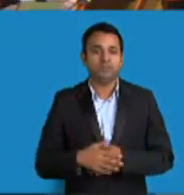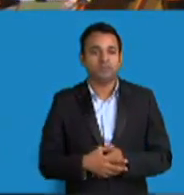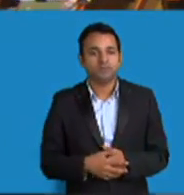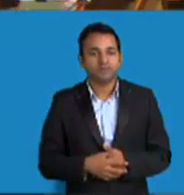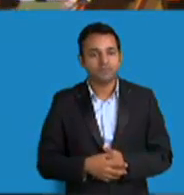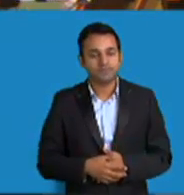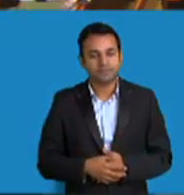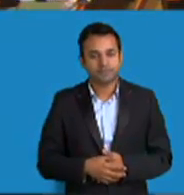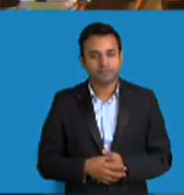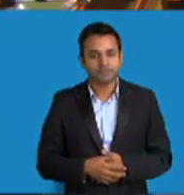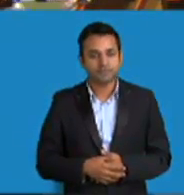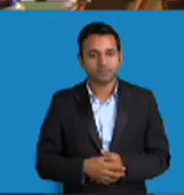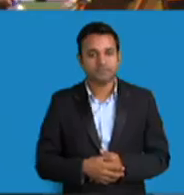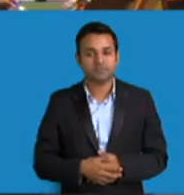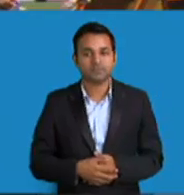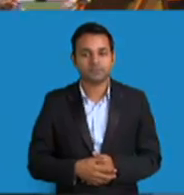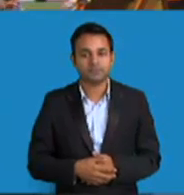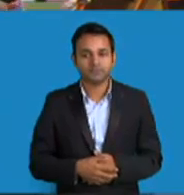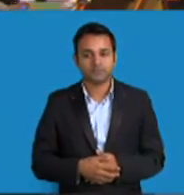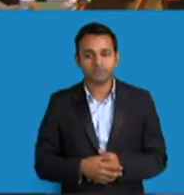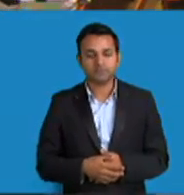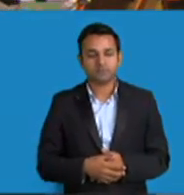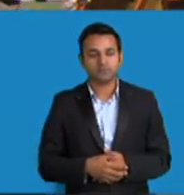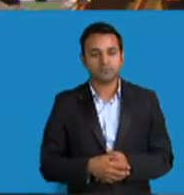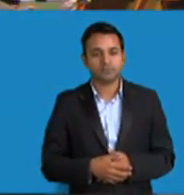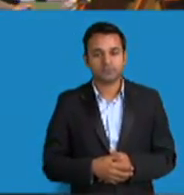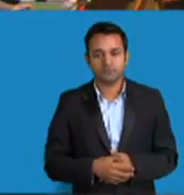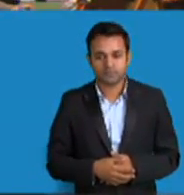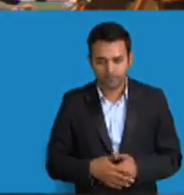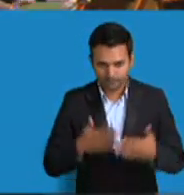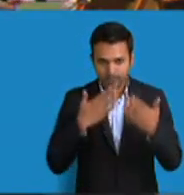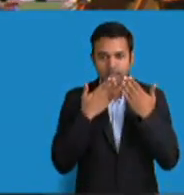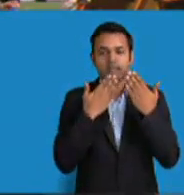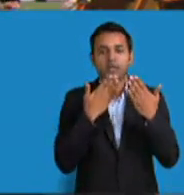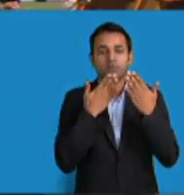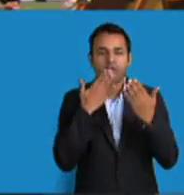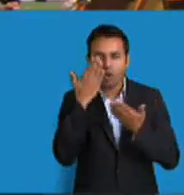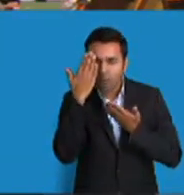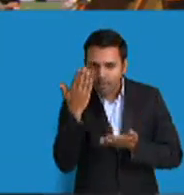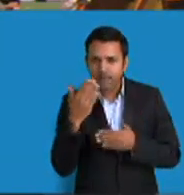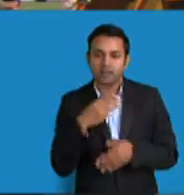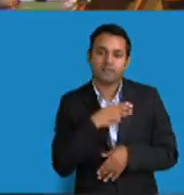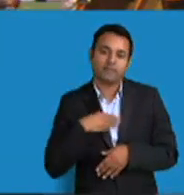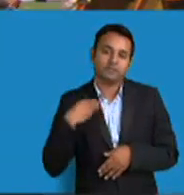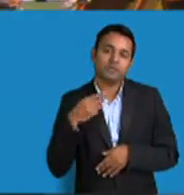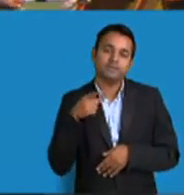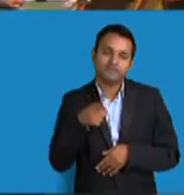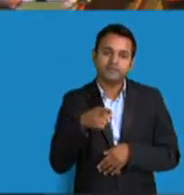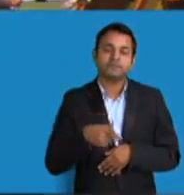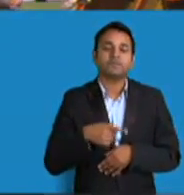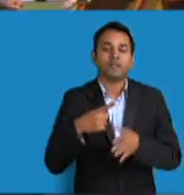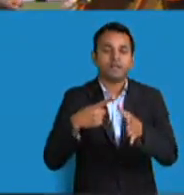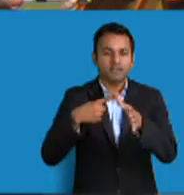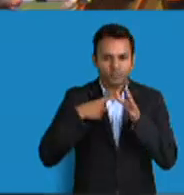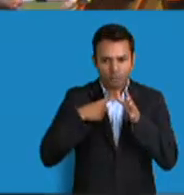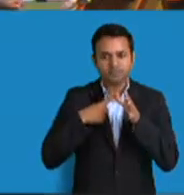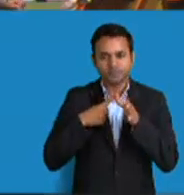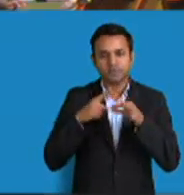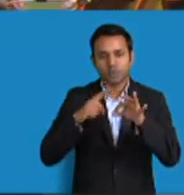Thank you, Madam Speaker. I'd just like to thank the Honourable Minister for his response regarding the question.